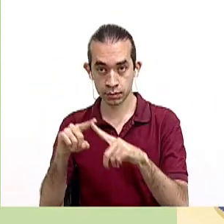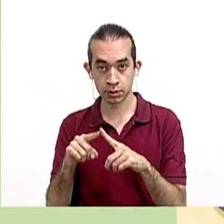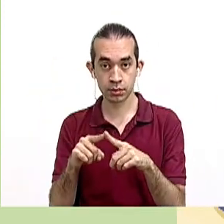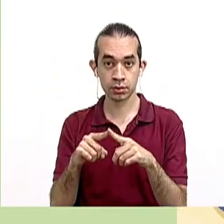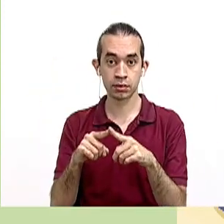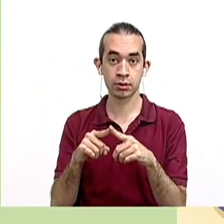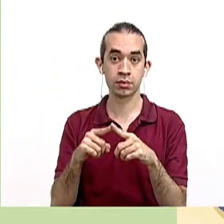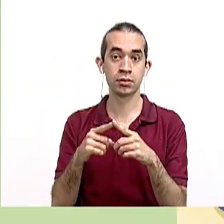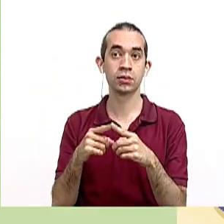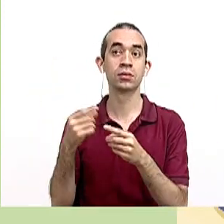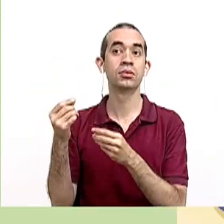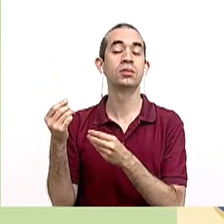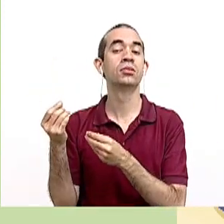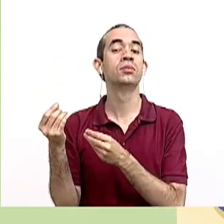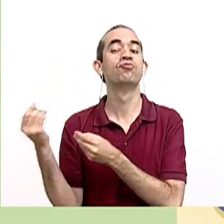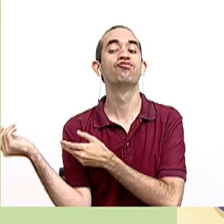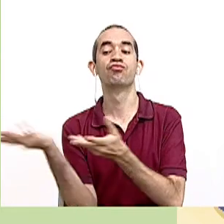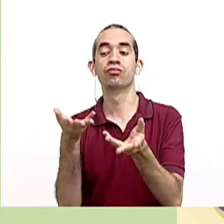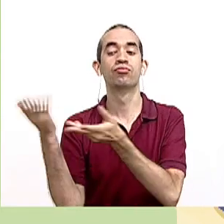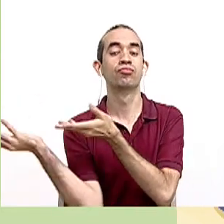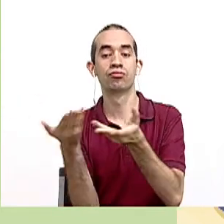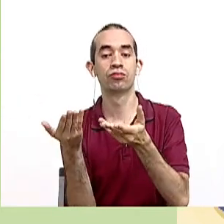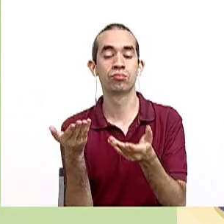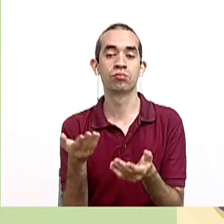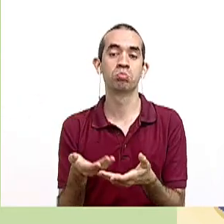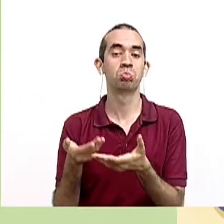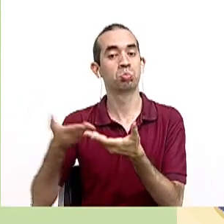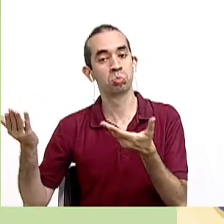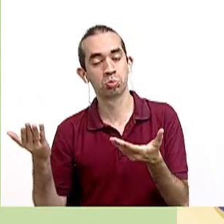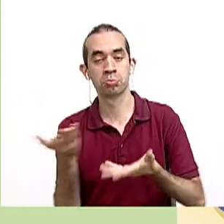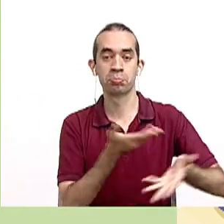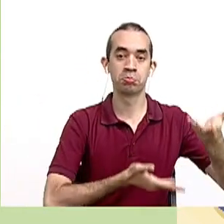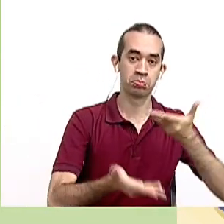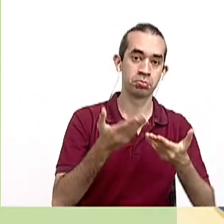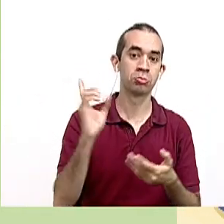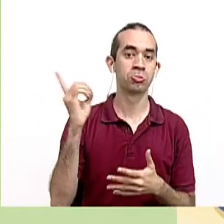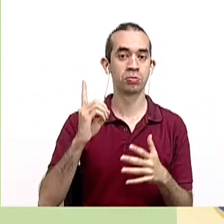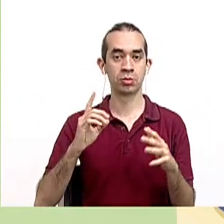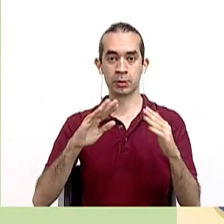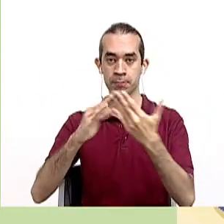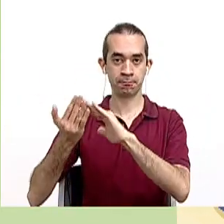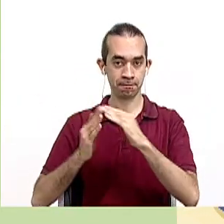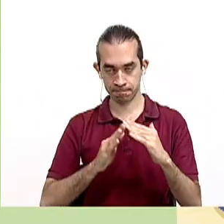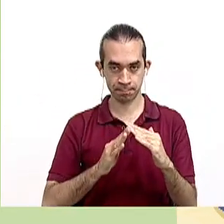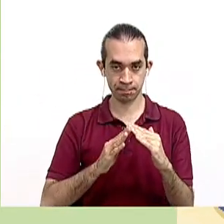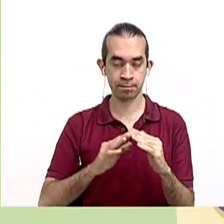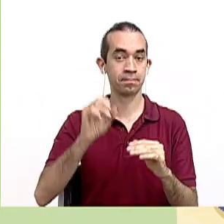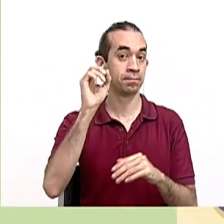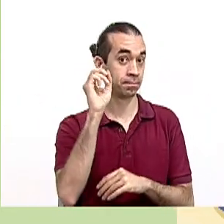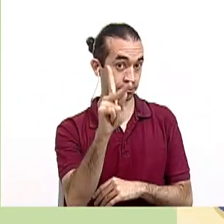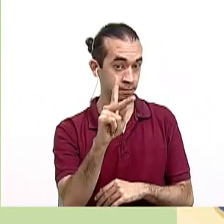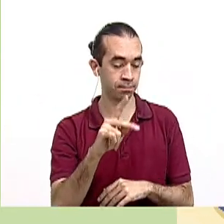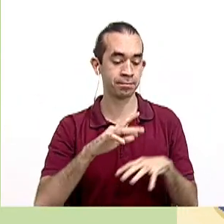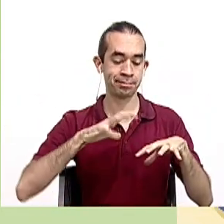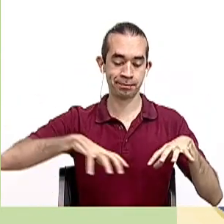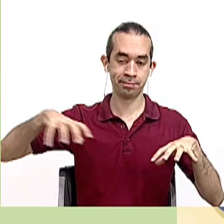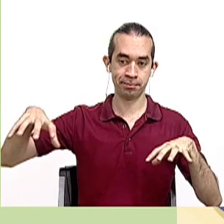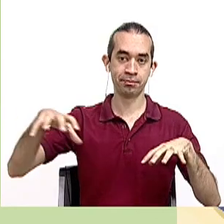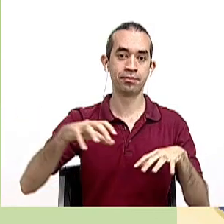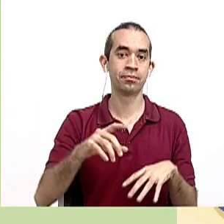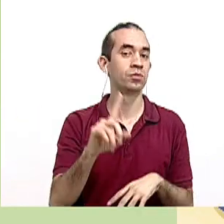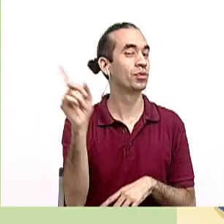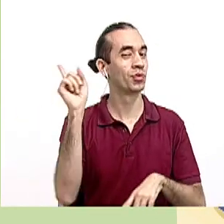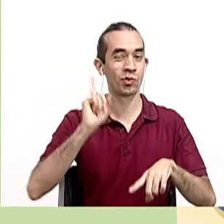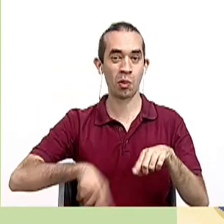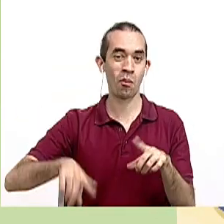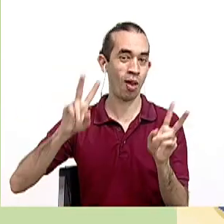providers of goods and services we can find in our community. Okay, so you can miss the